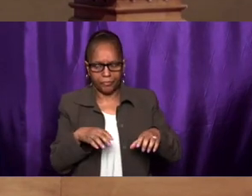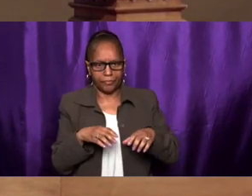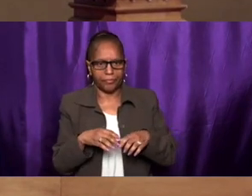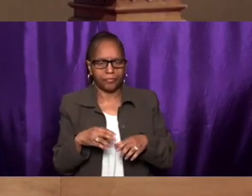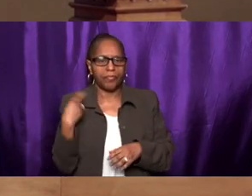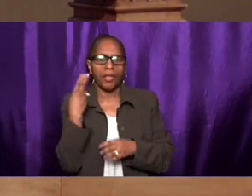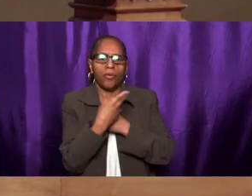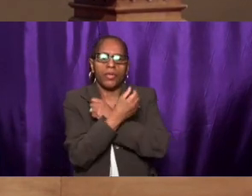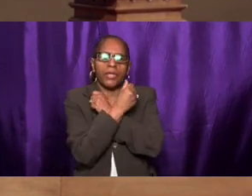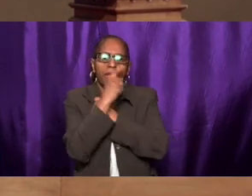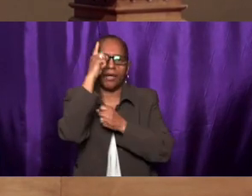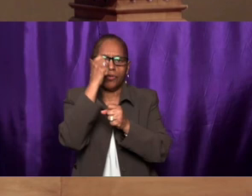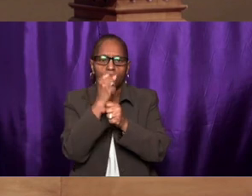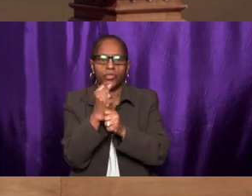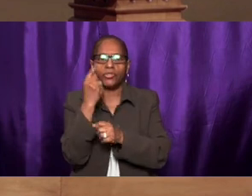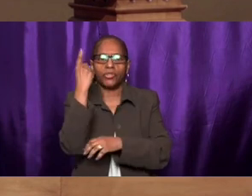We love you. We trust you.